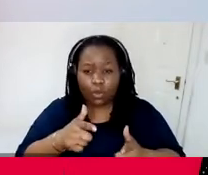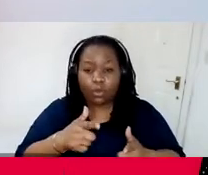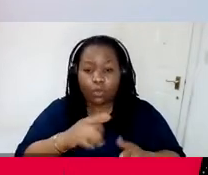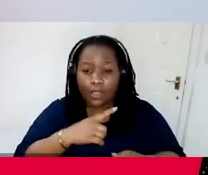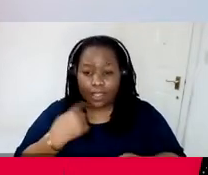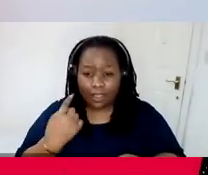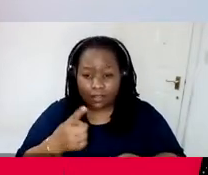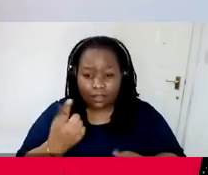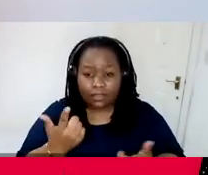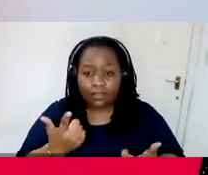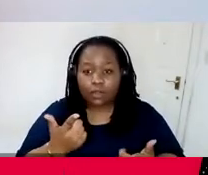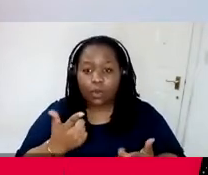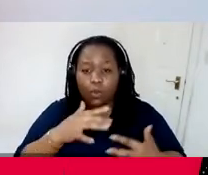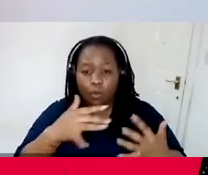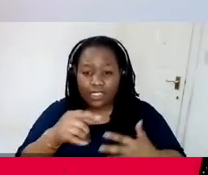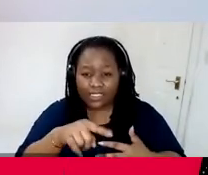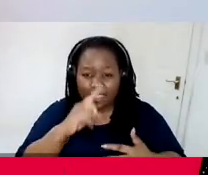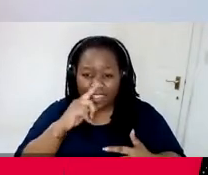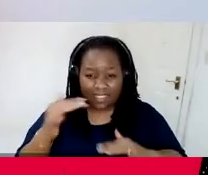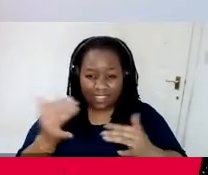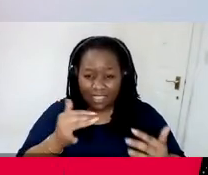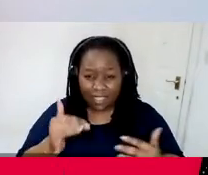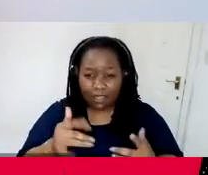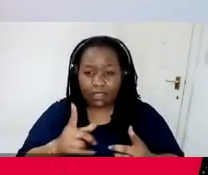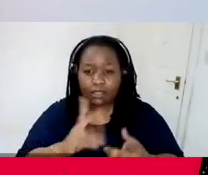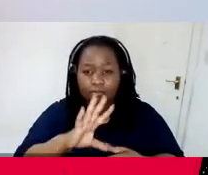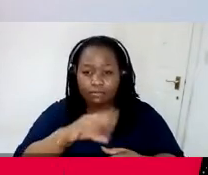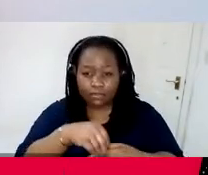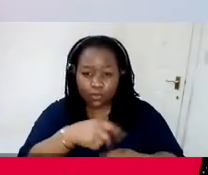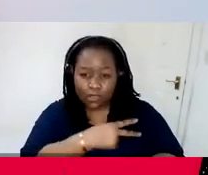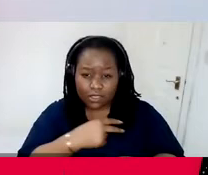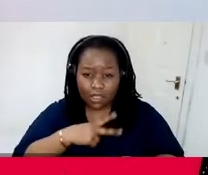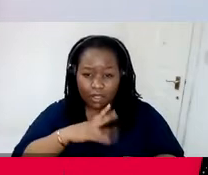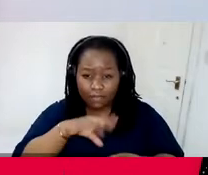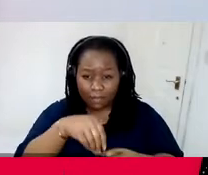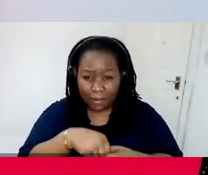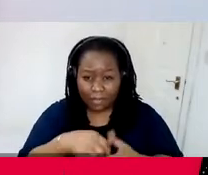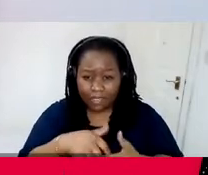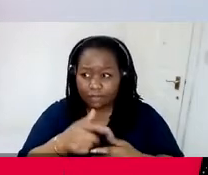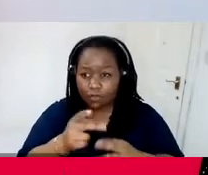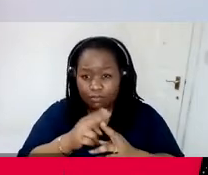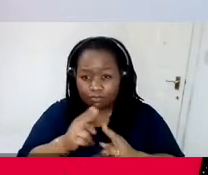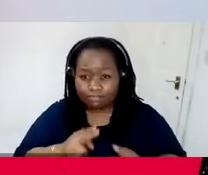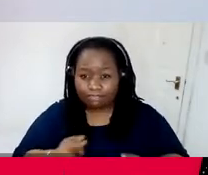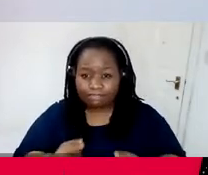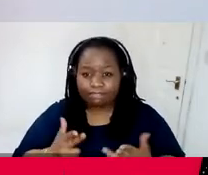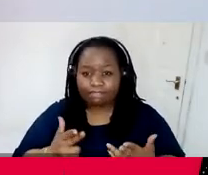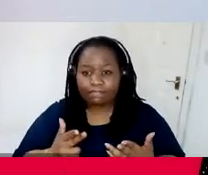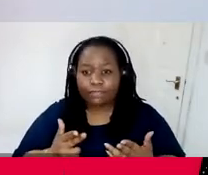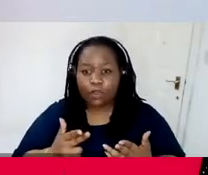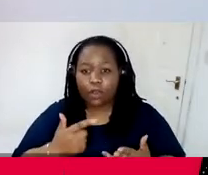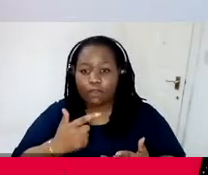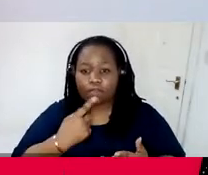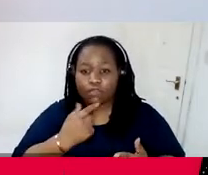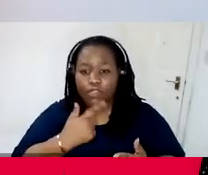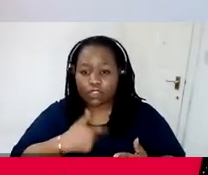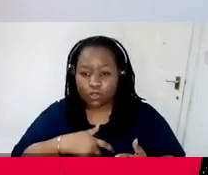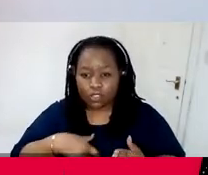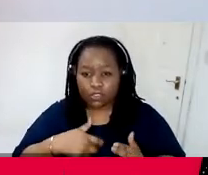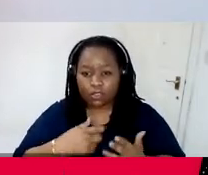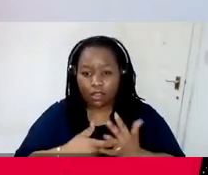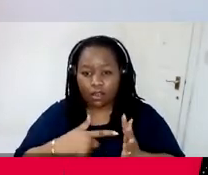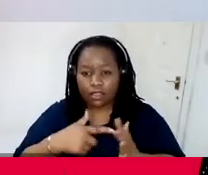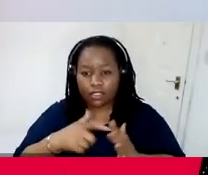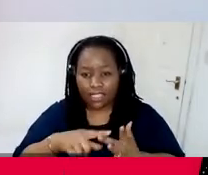attack, including some staff members of International Committee of Red Cross, ICRC, as well